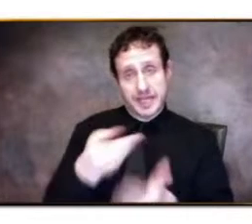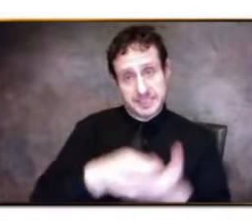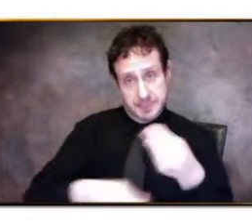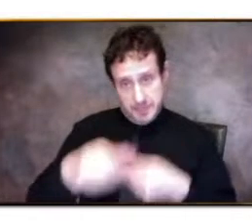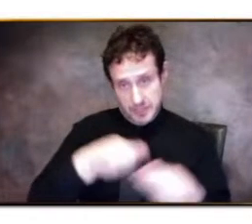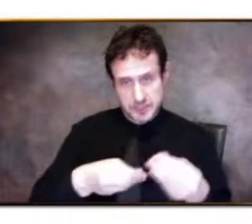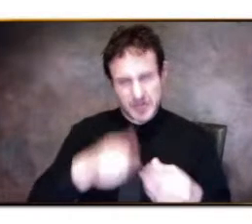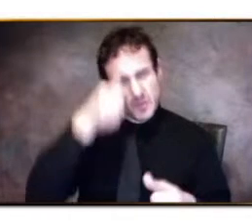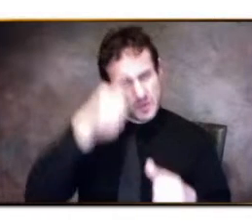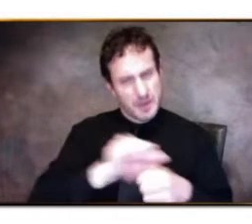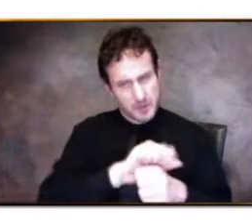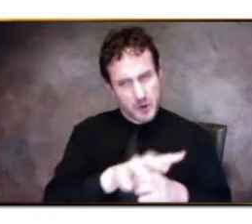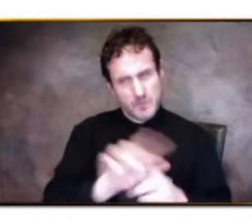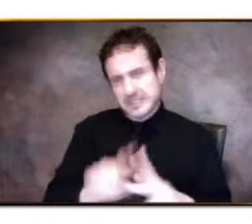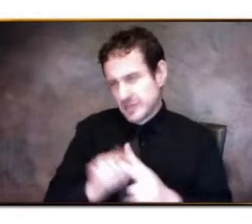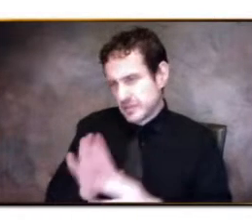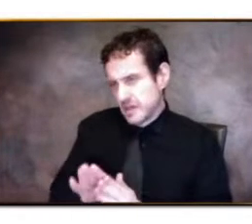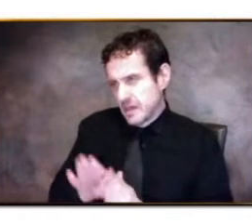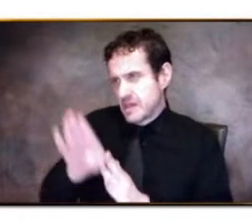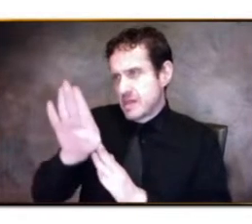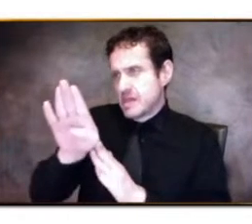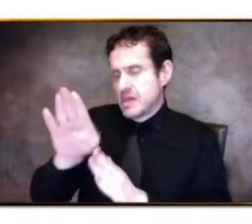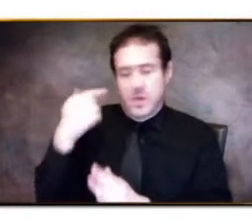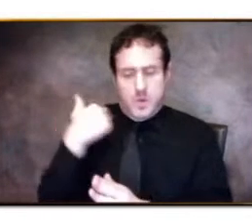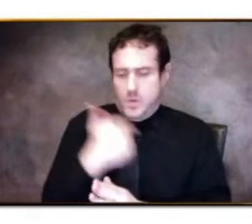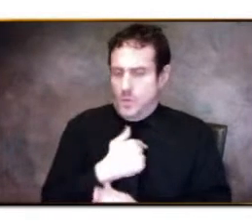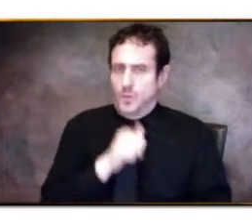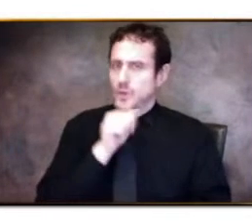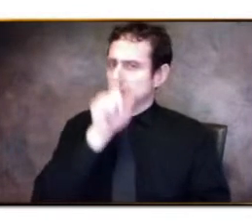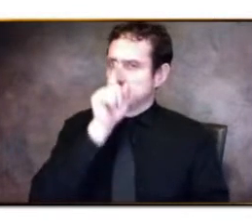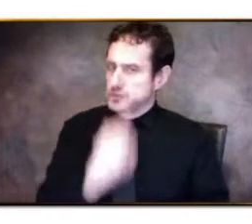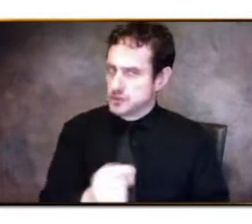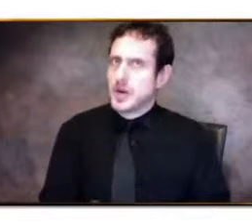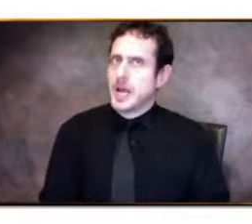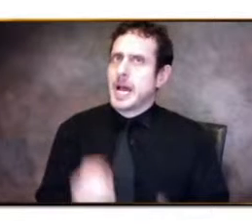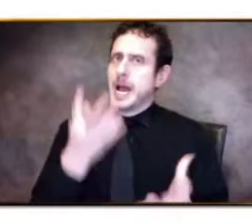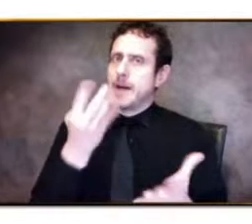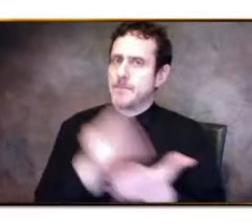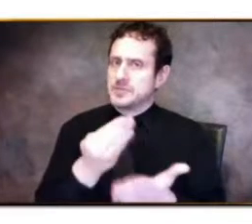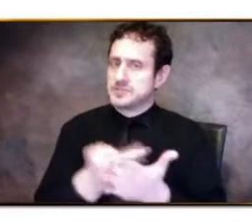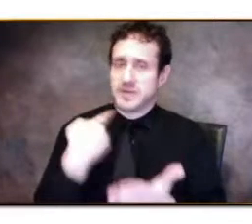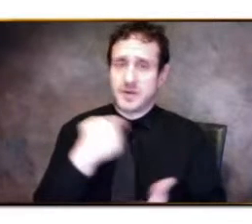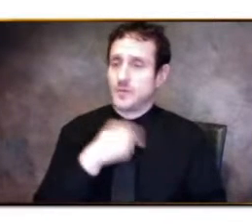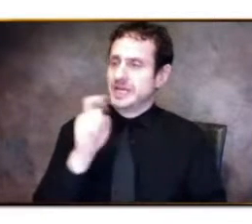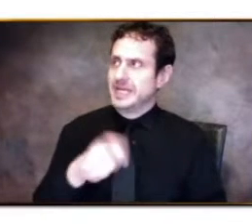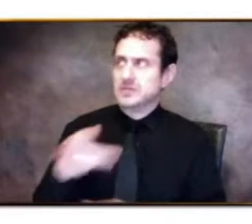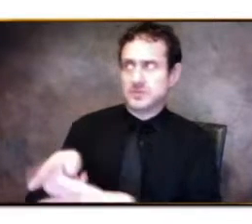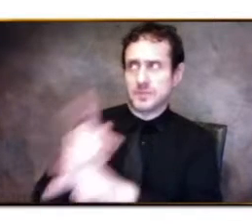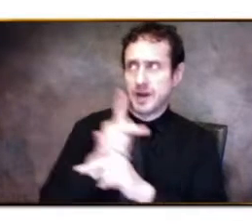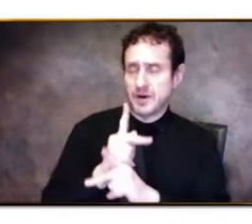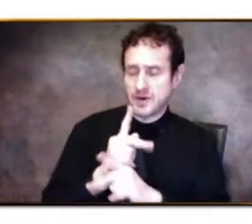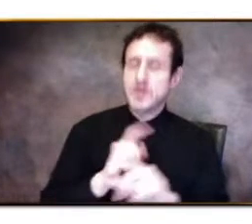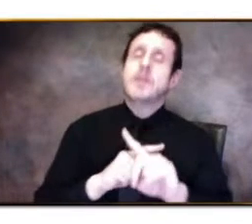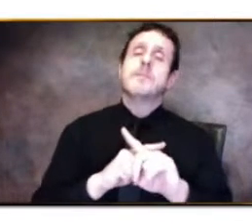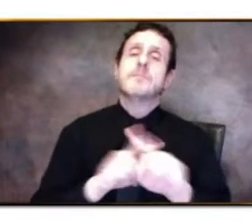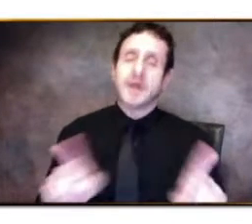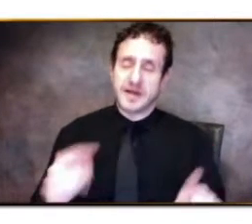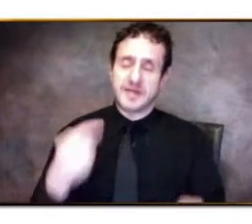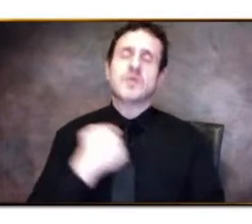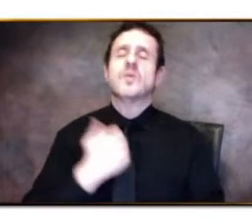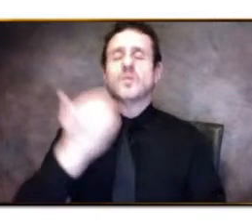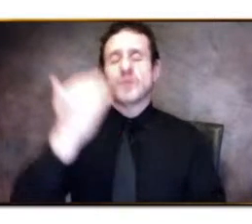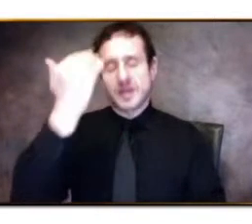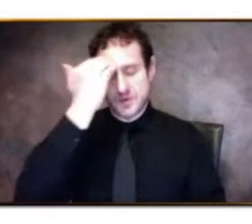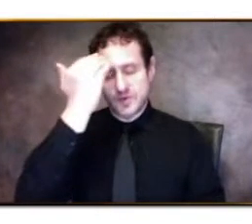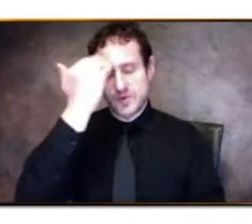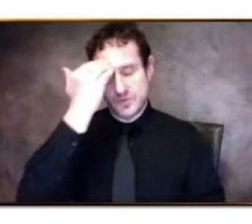was unclear how much potential short-term borrowing would be necessary. But we did know that it would